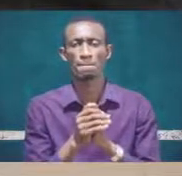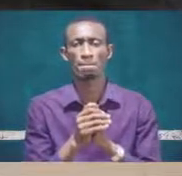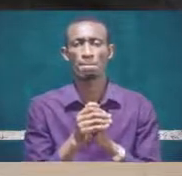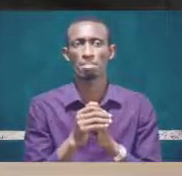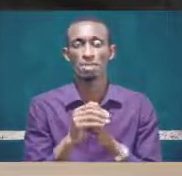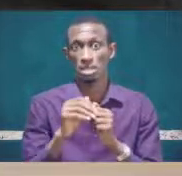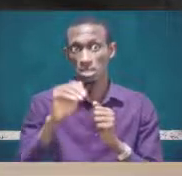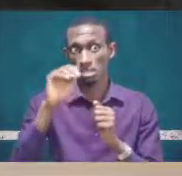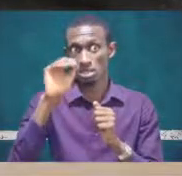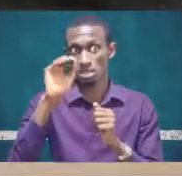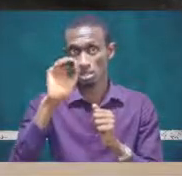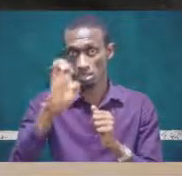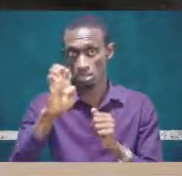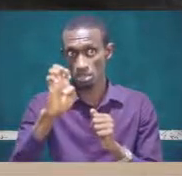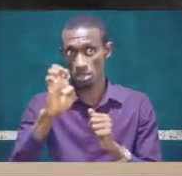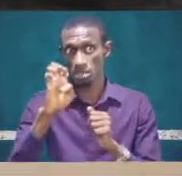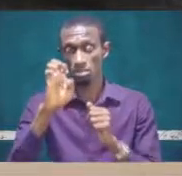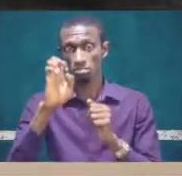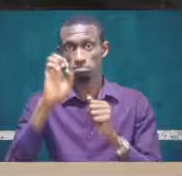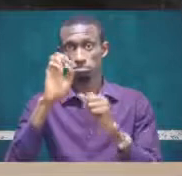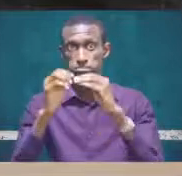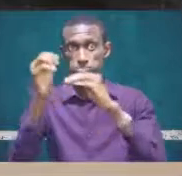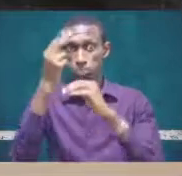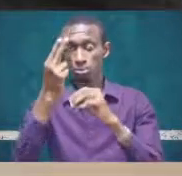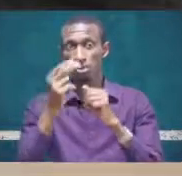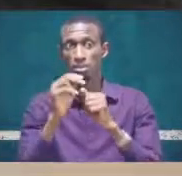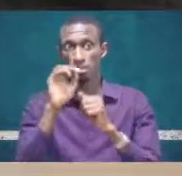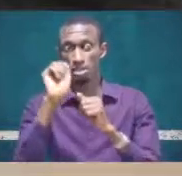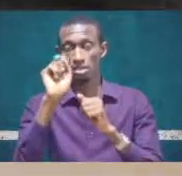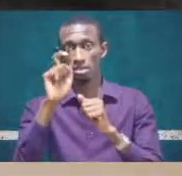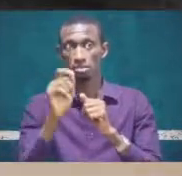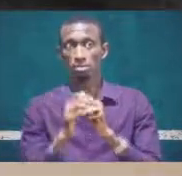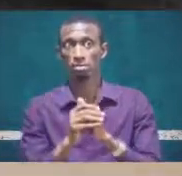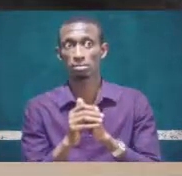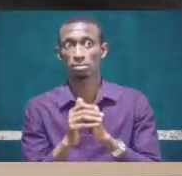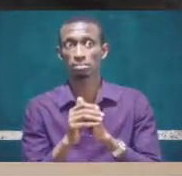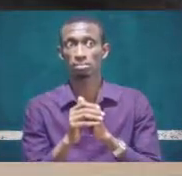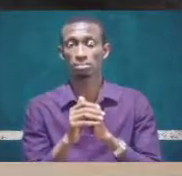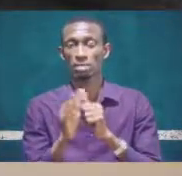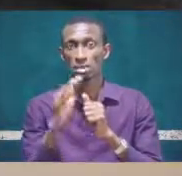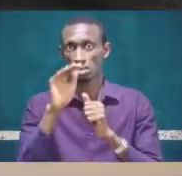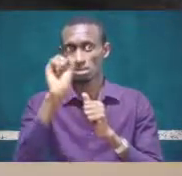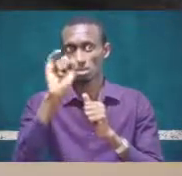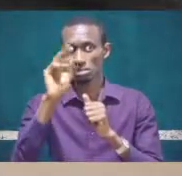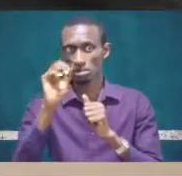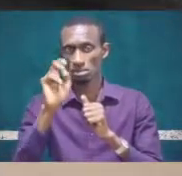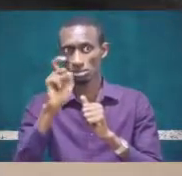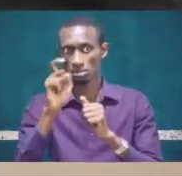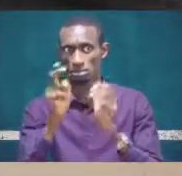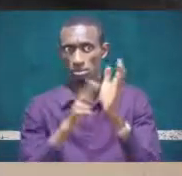by 2. And for sine x is e power ix minus e power negative